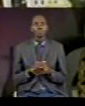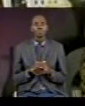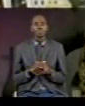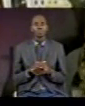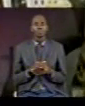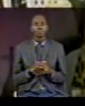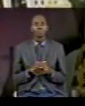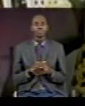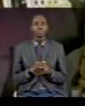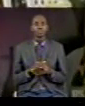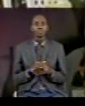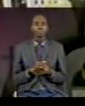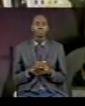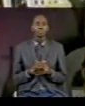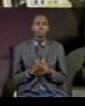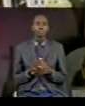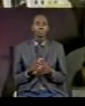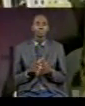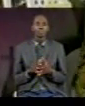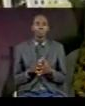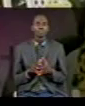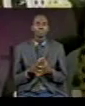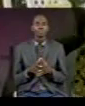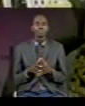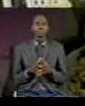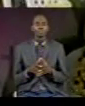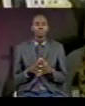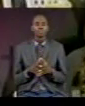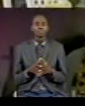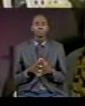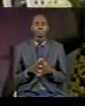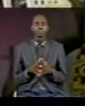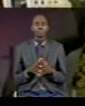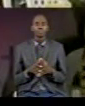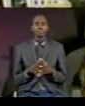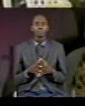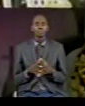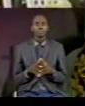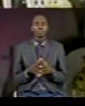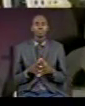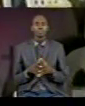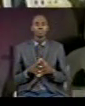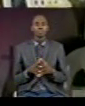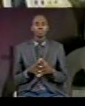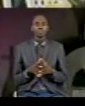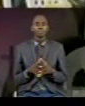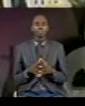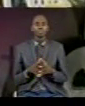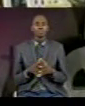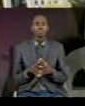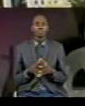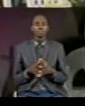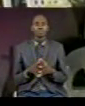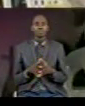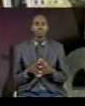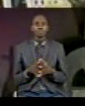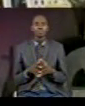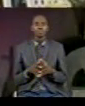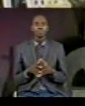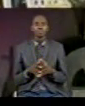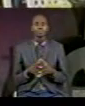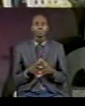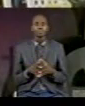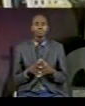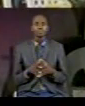Supervisors, please, can you help me? If you have finished at the near right here, can you raise up your hand and wave it